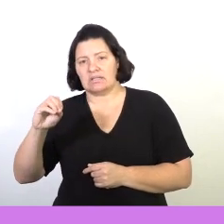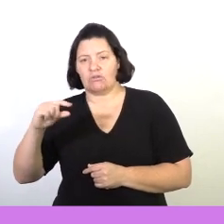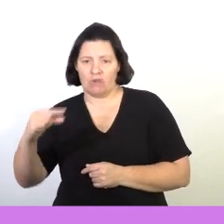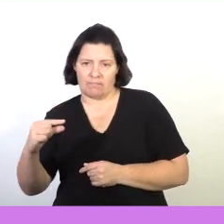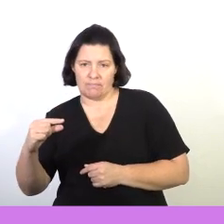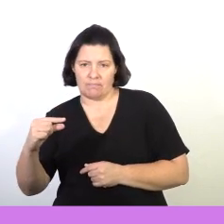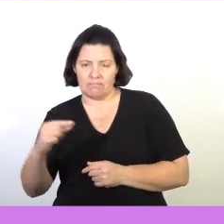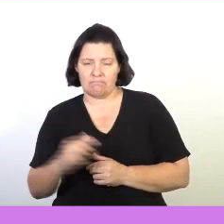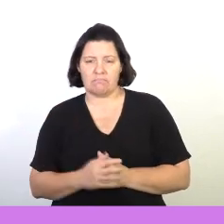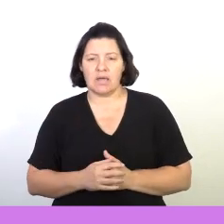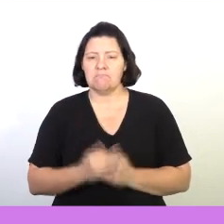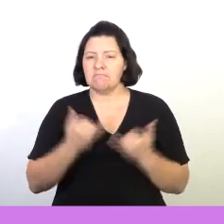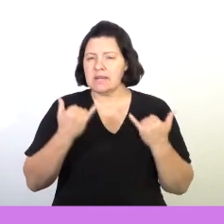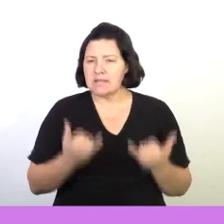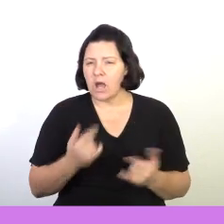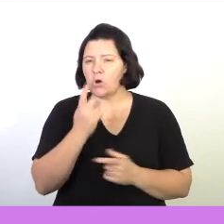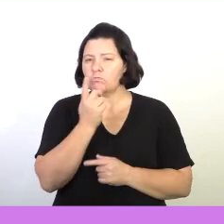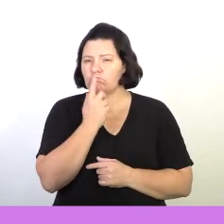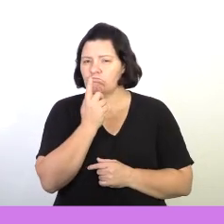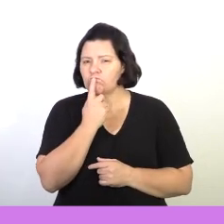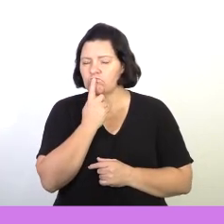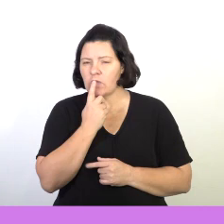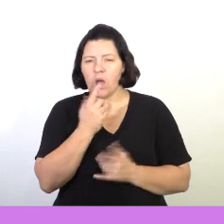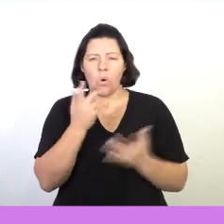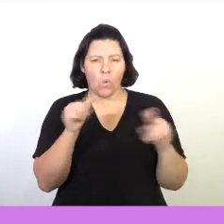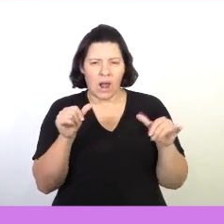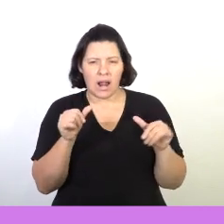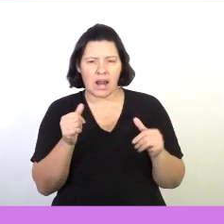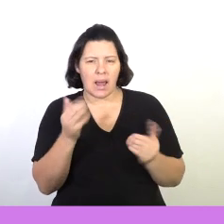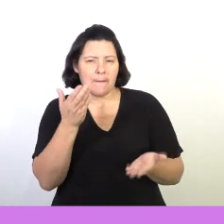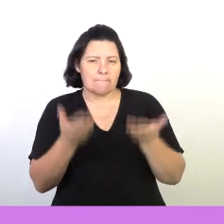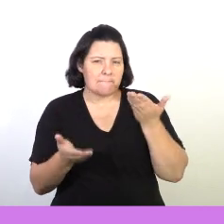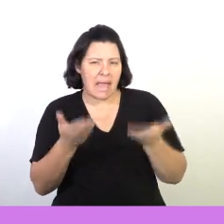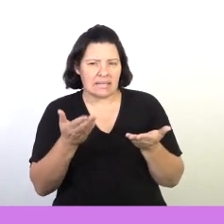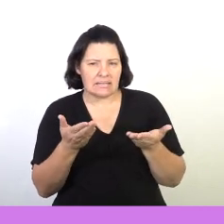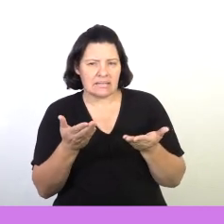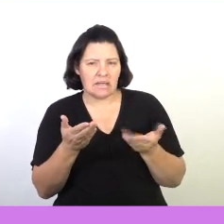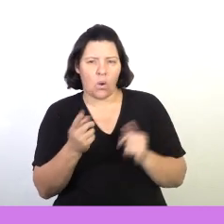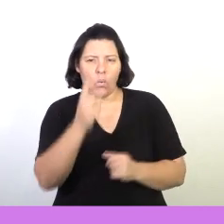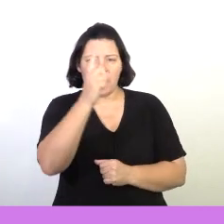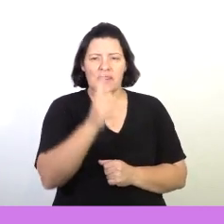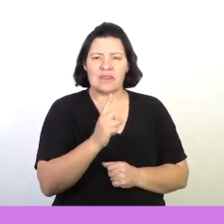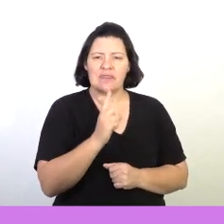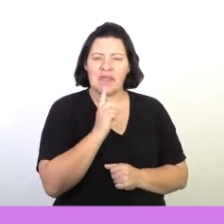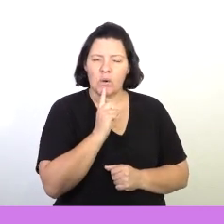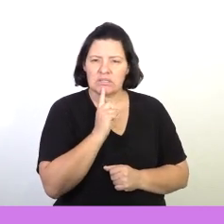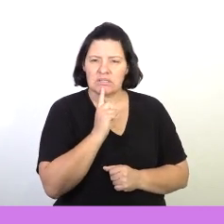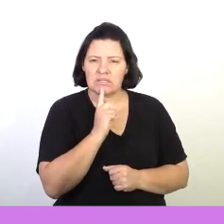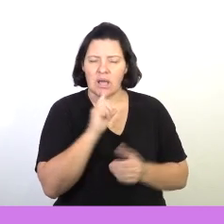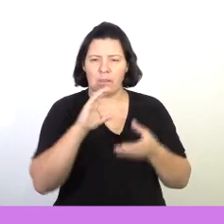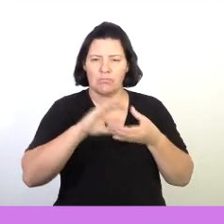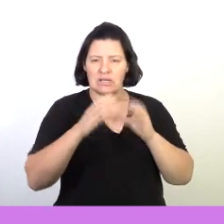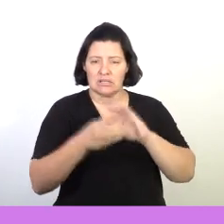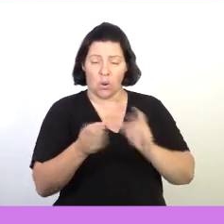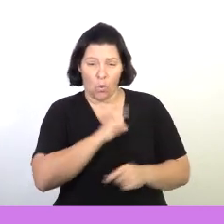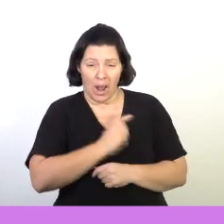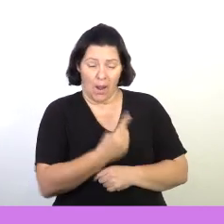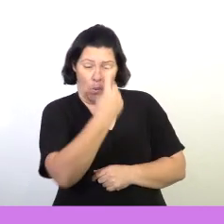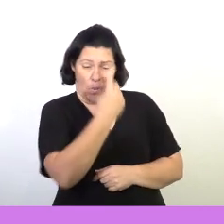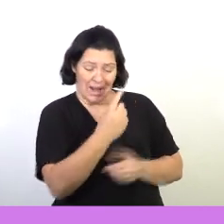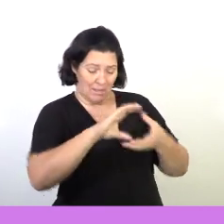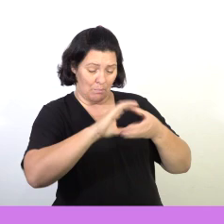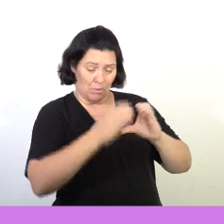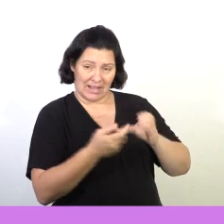grams. So for this one, we'll have to determine what mass would be for 1,000 bricks if